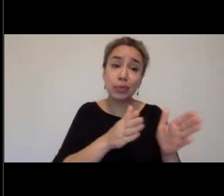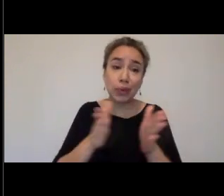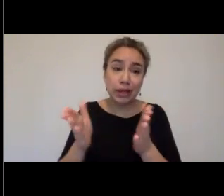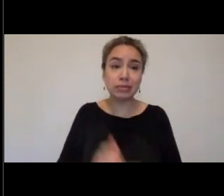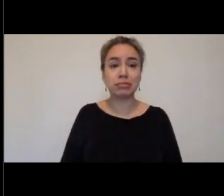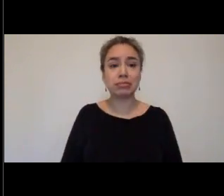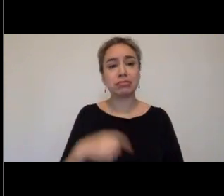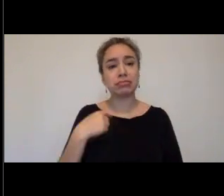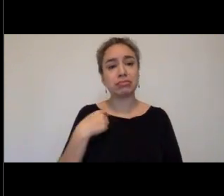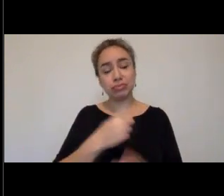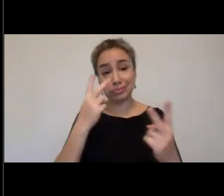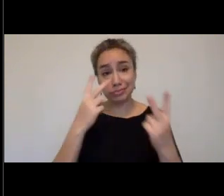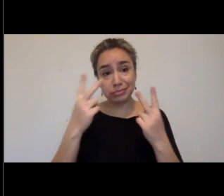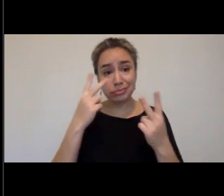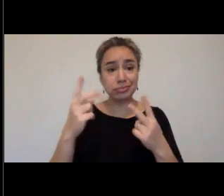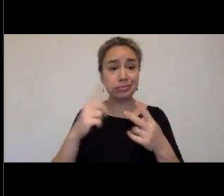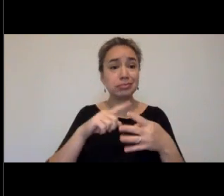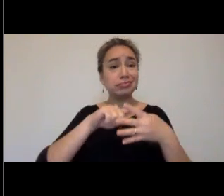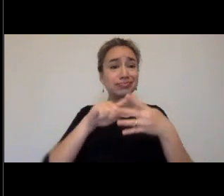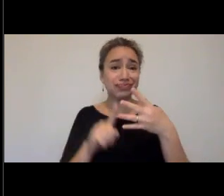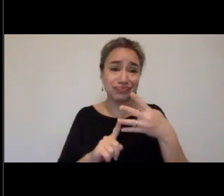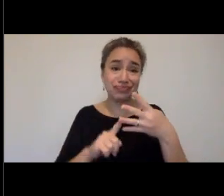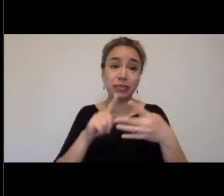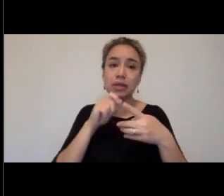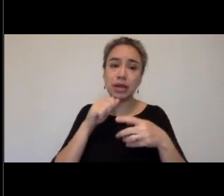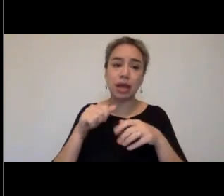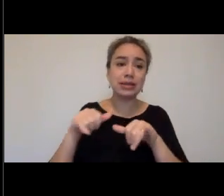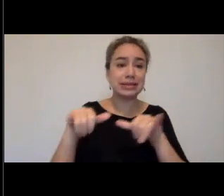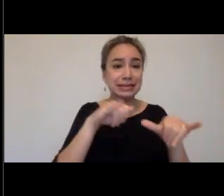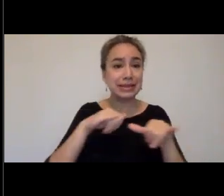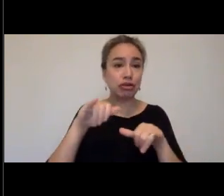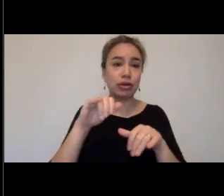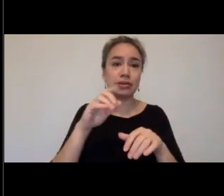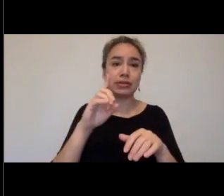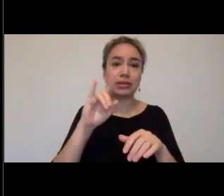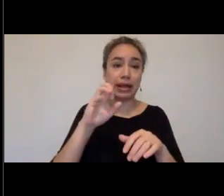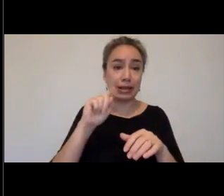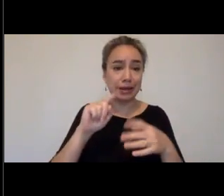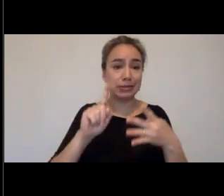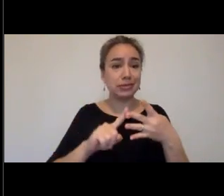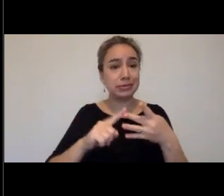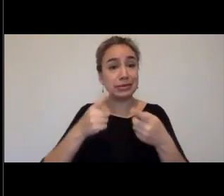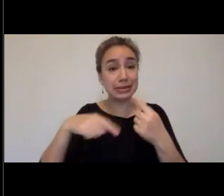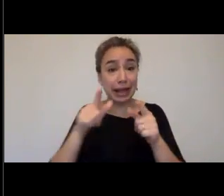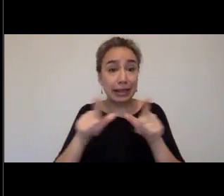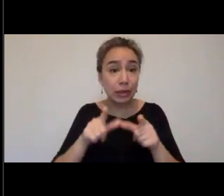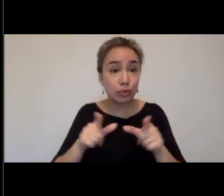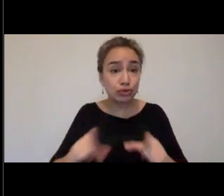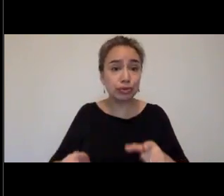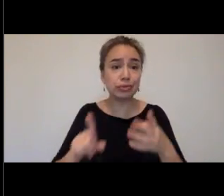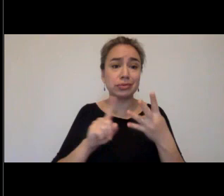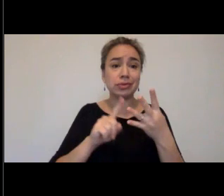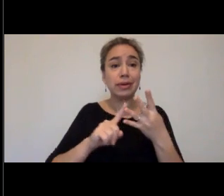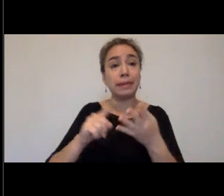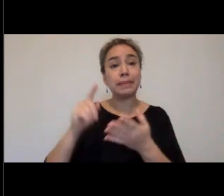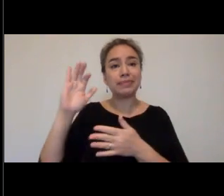with non-standardized dialects, sign languages, minoritized languages, and indigenous